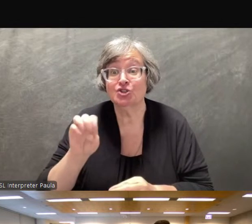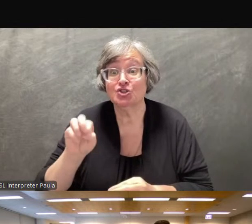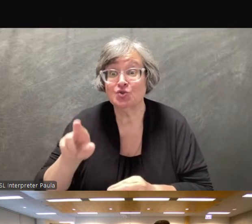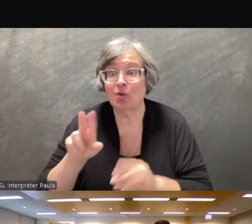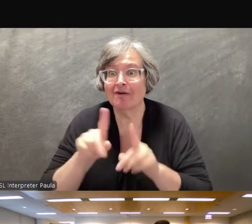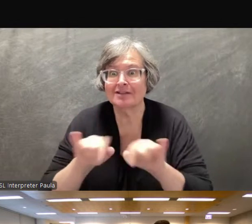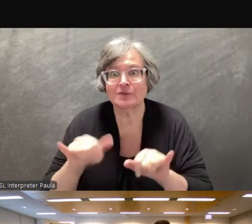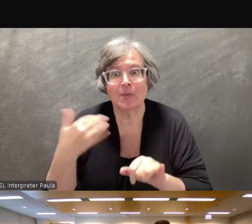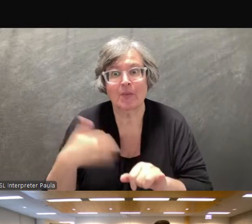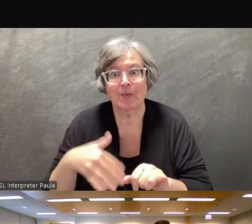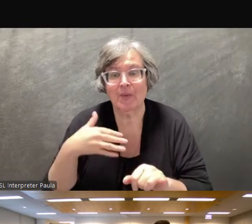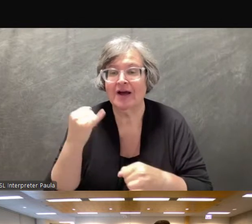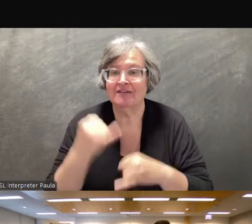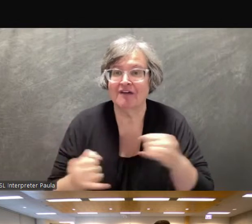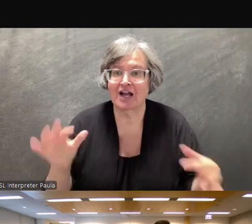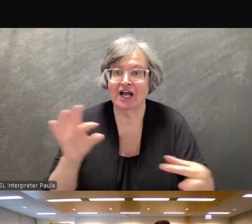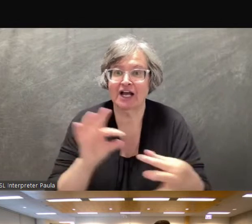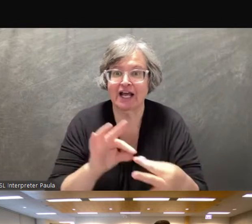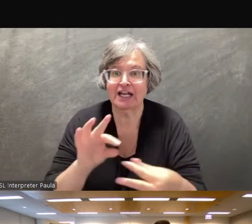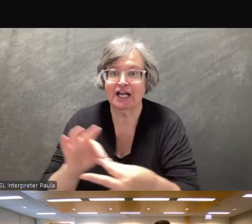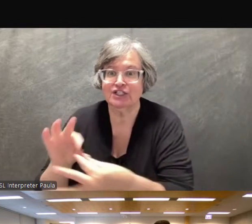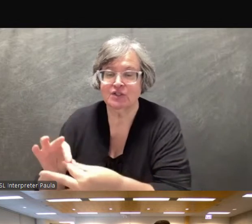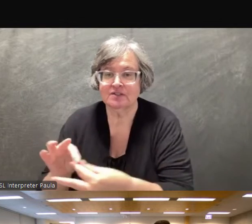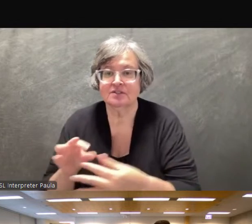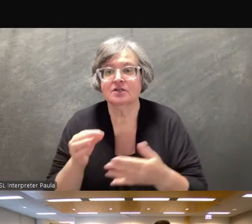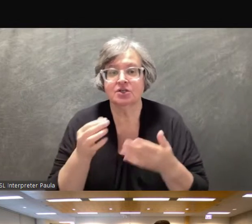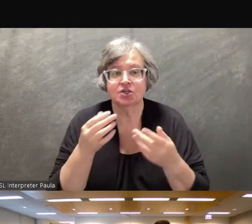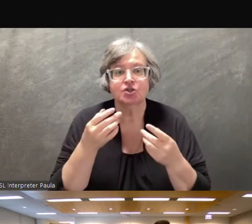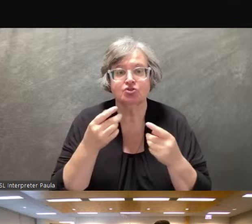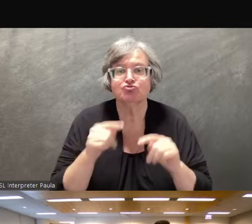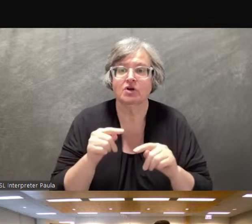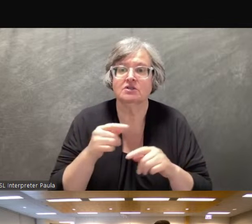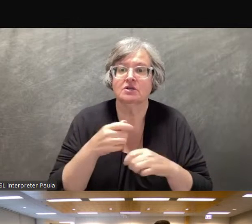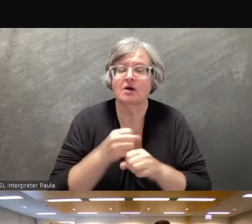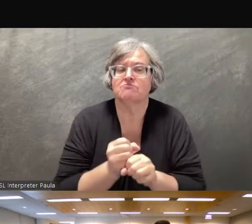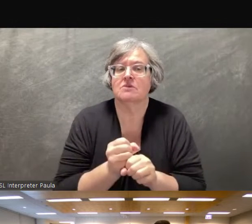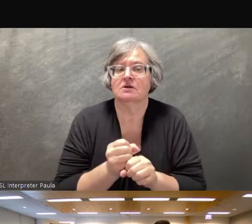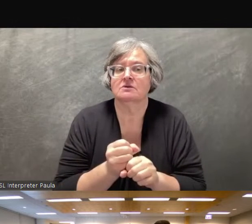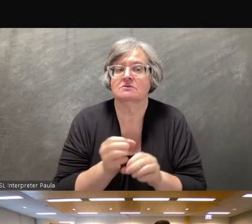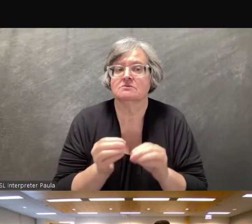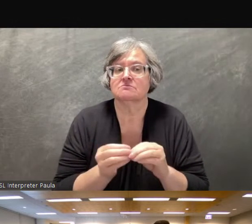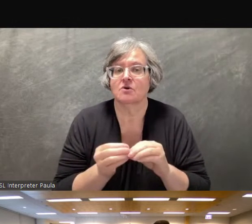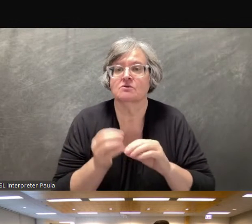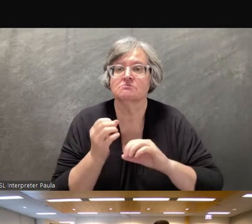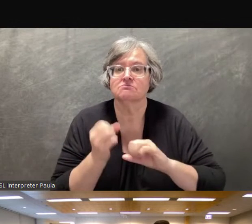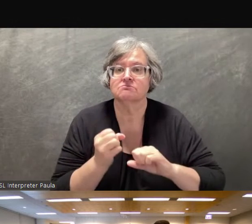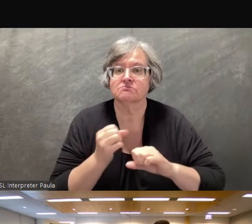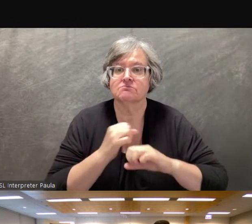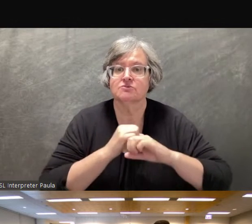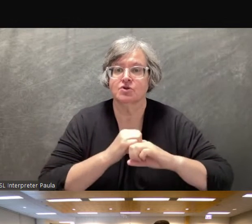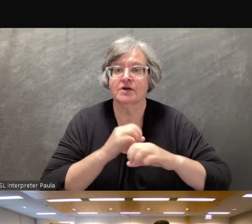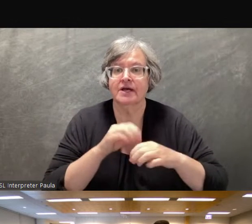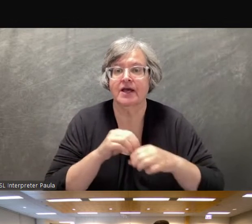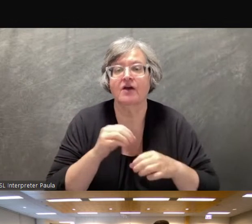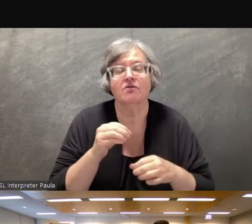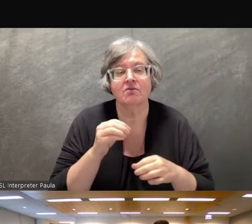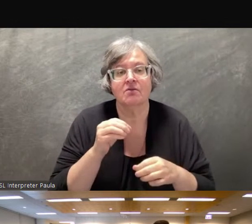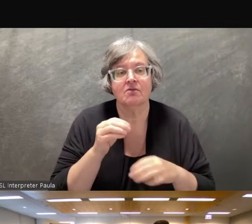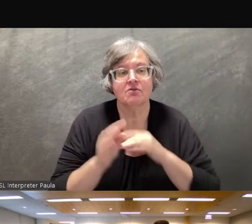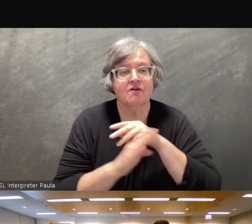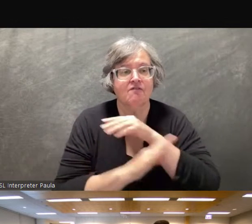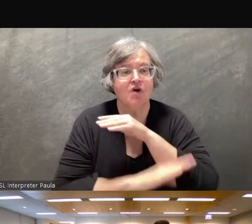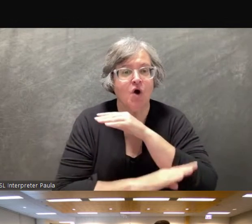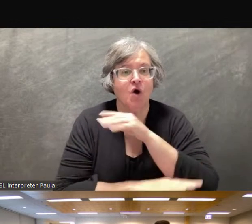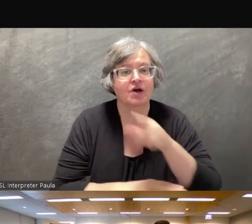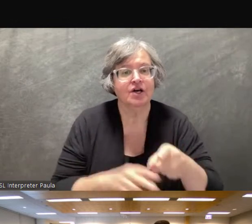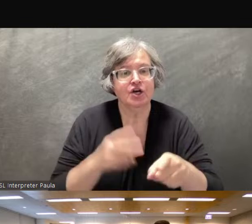those final connections. They are working on weather tightening the building as they come into the fall. And the equipment up there shows up shortly too. Here